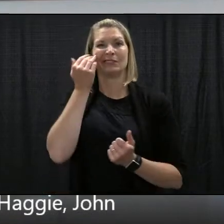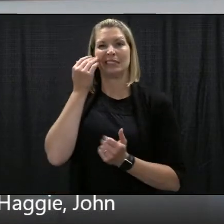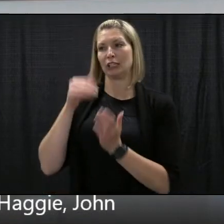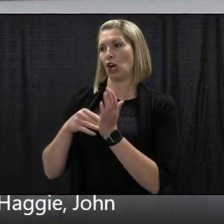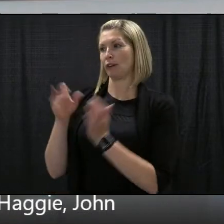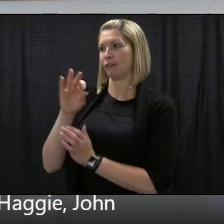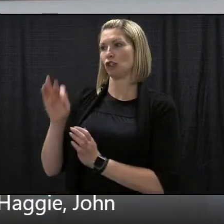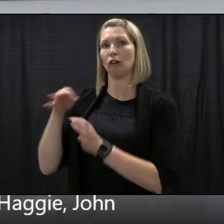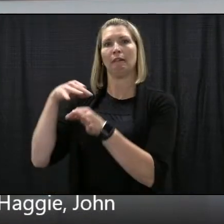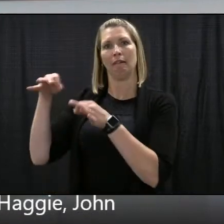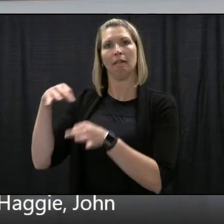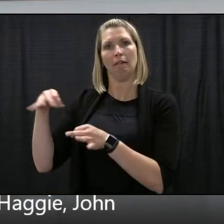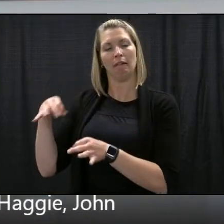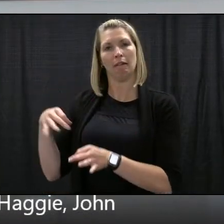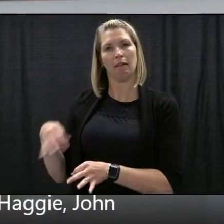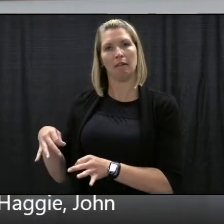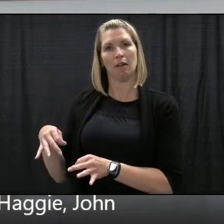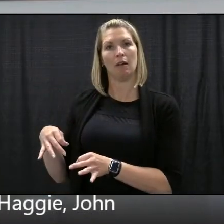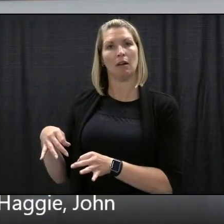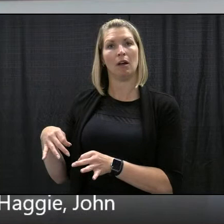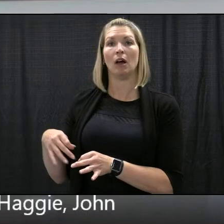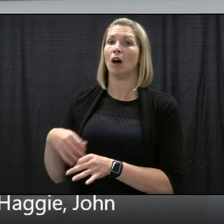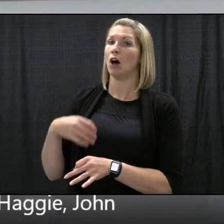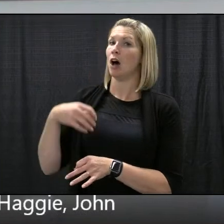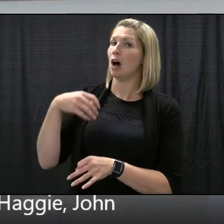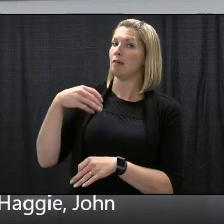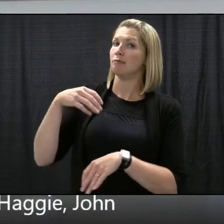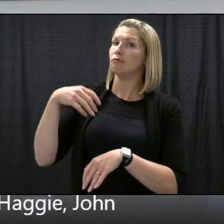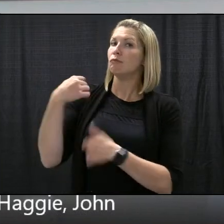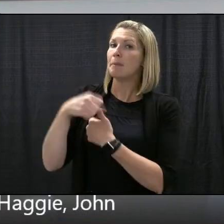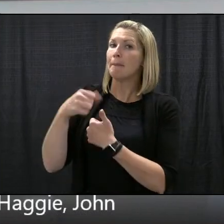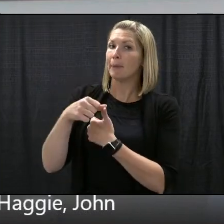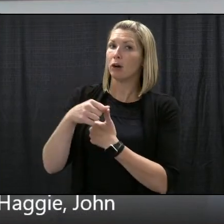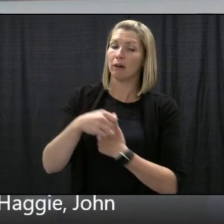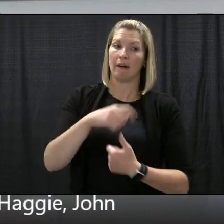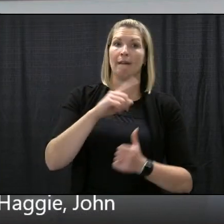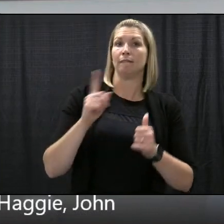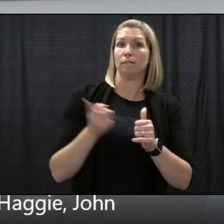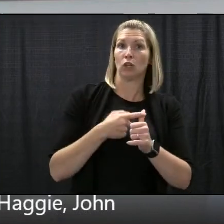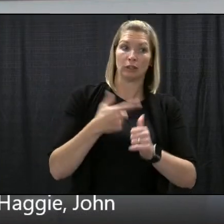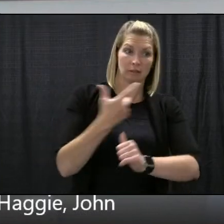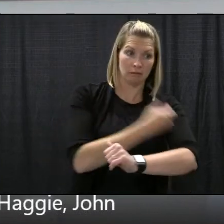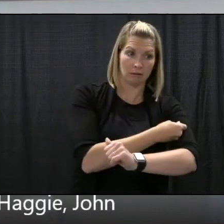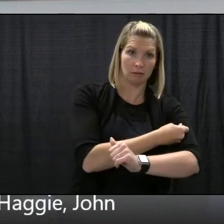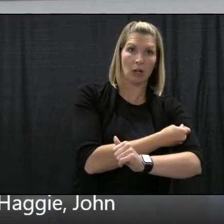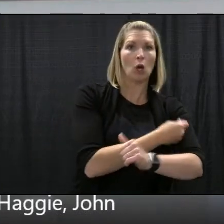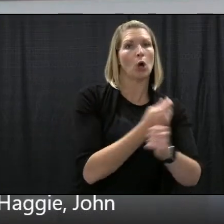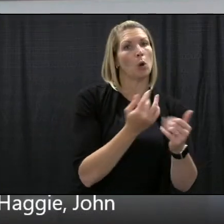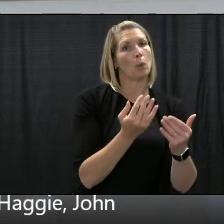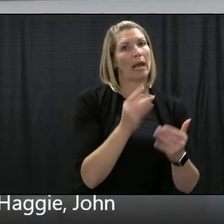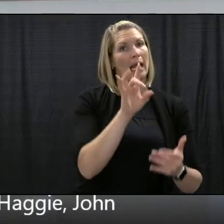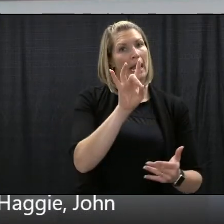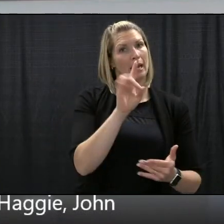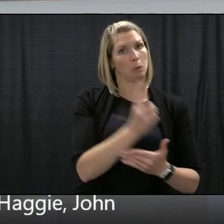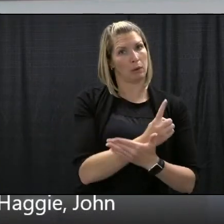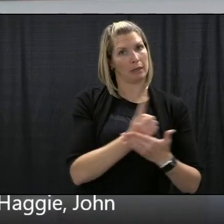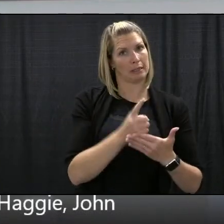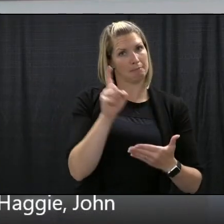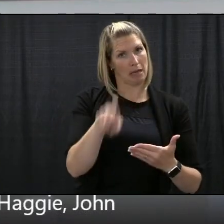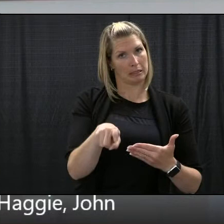the rationale behind the 8 weeks. It's better for everybody, it's better protection, and the fact that you can